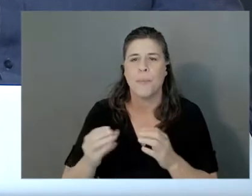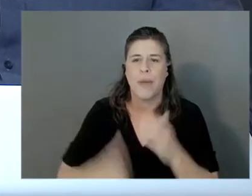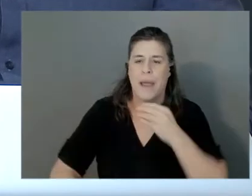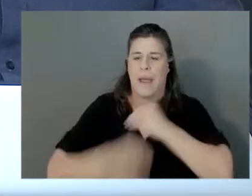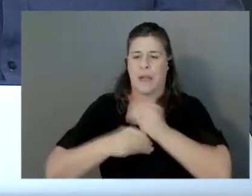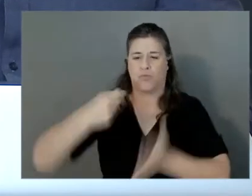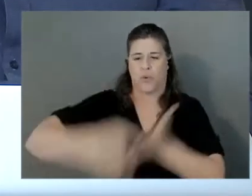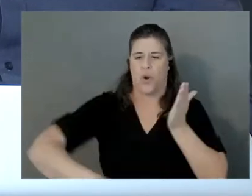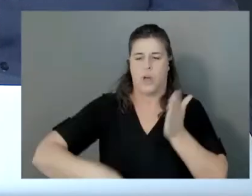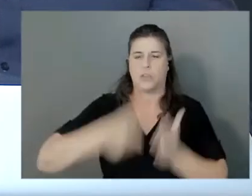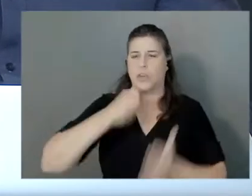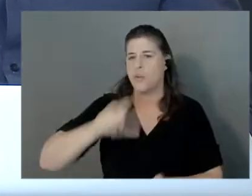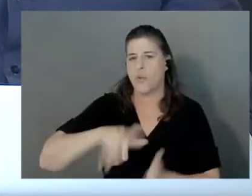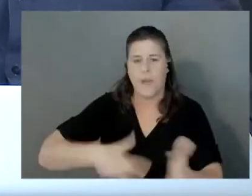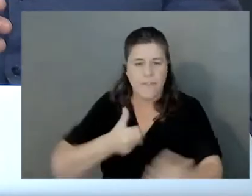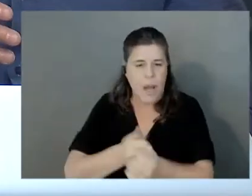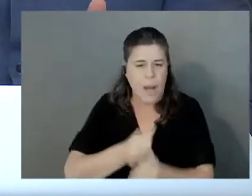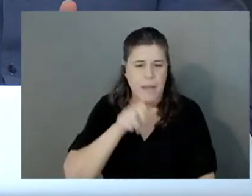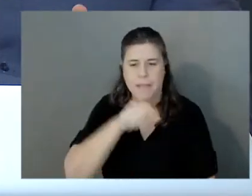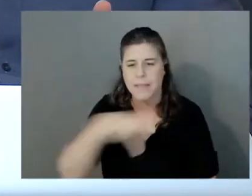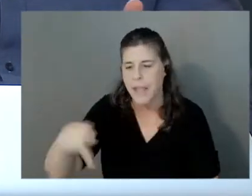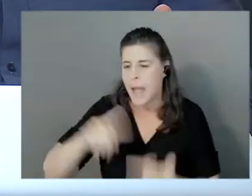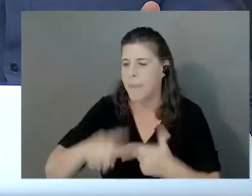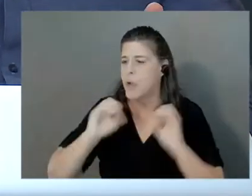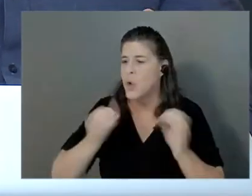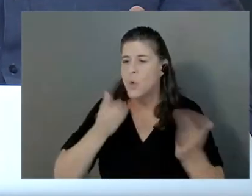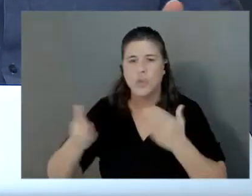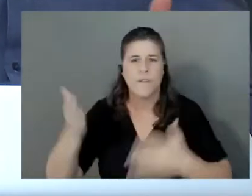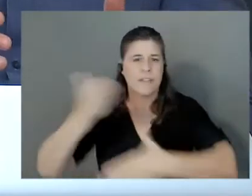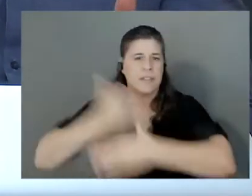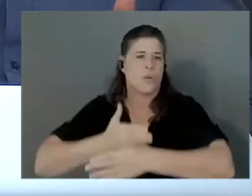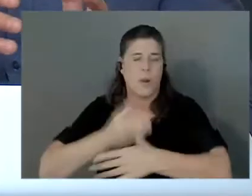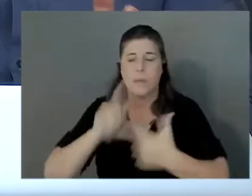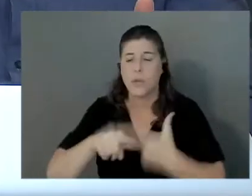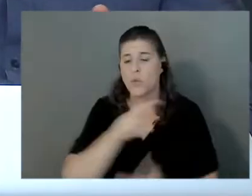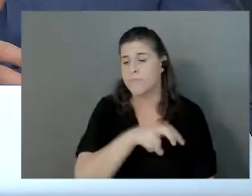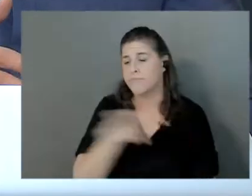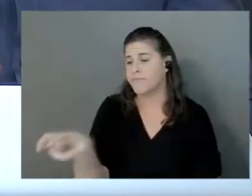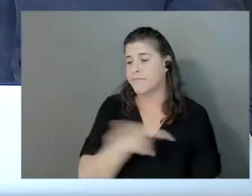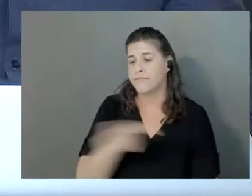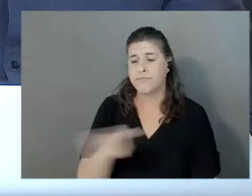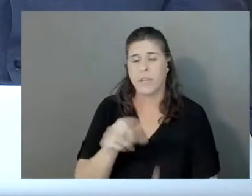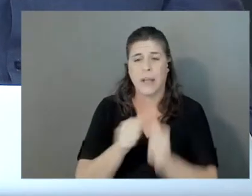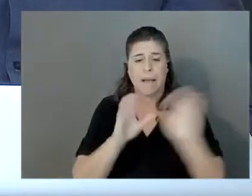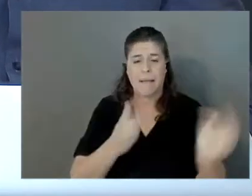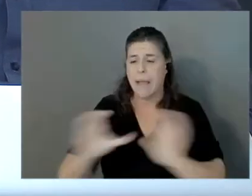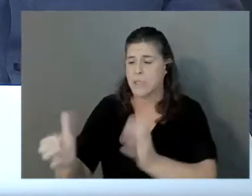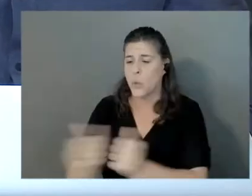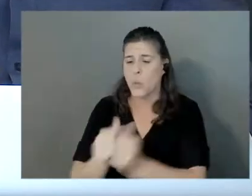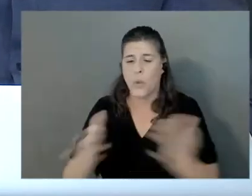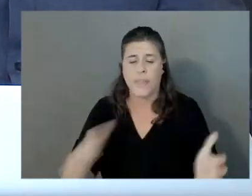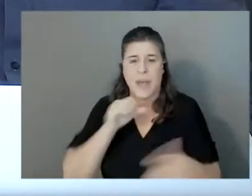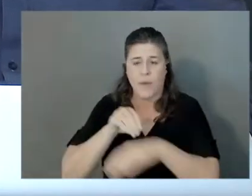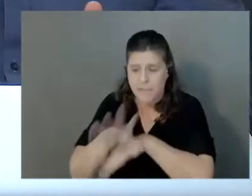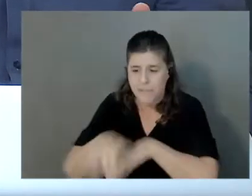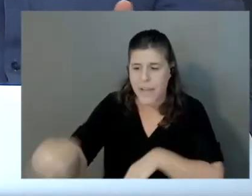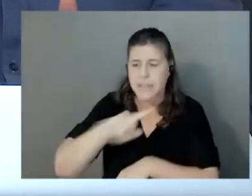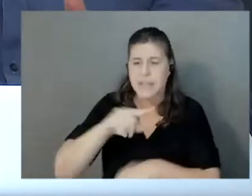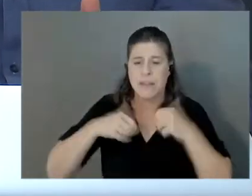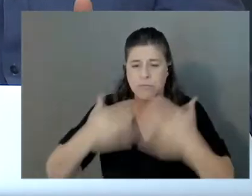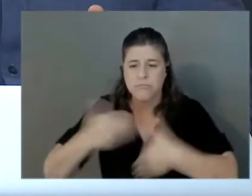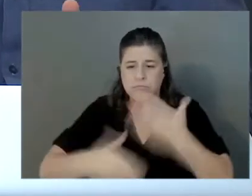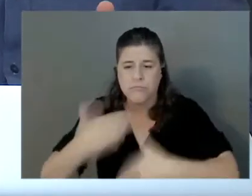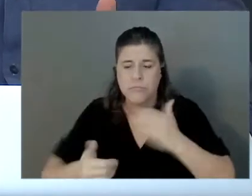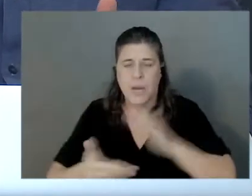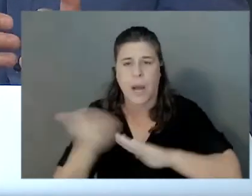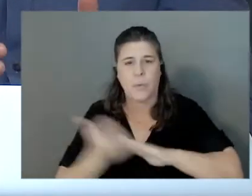your application. There's no service interruption, so you can switch your table class without affecting the ongoing operations. It's just, it